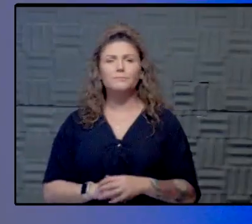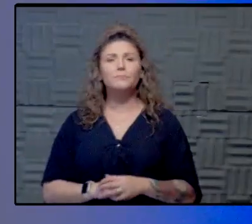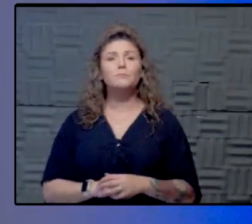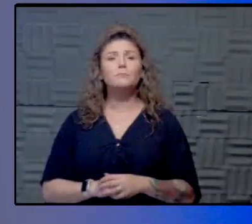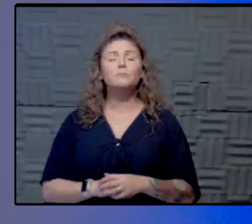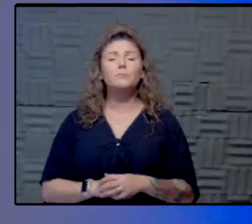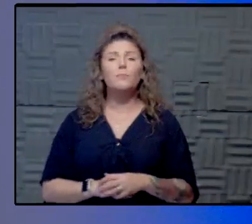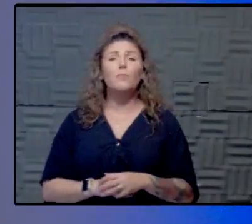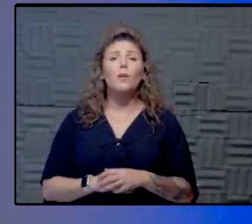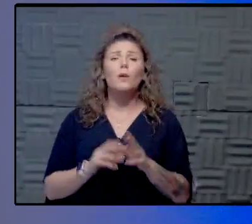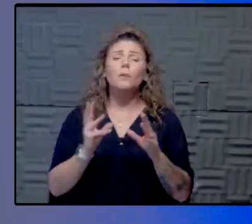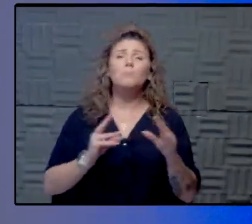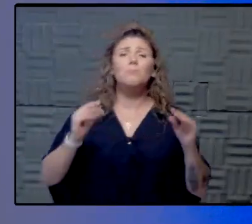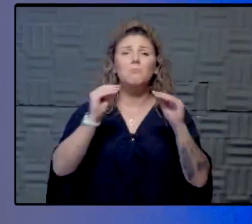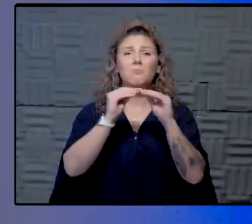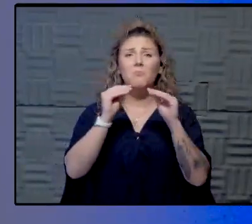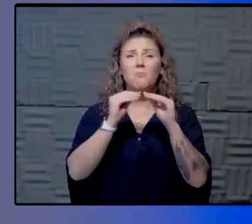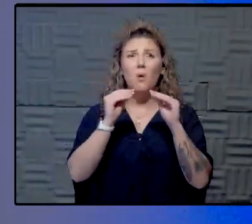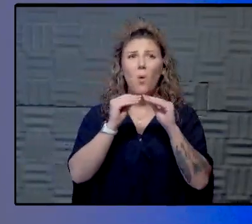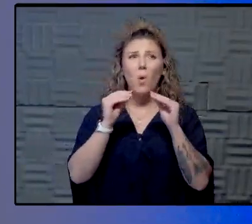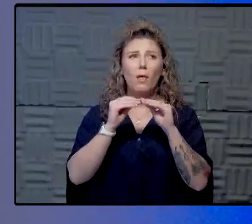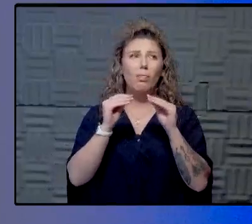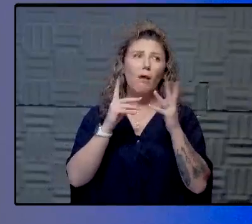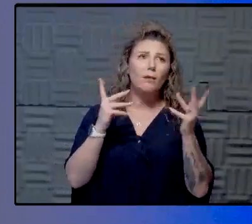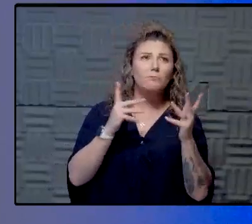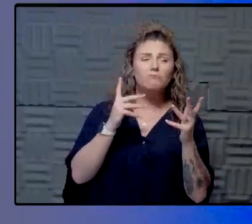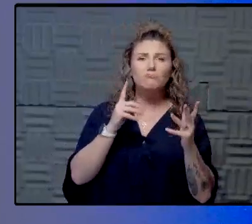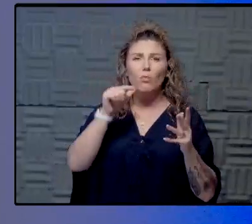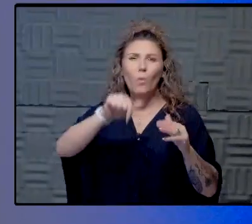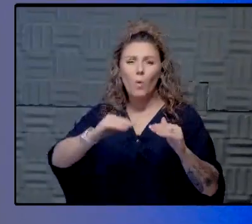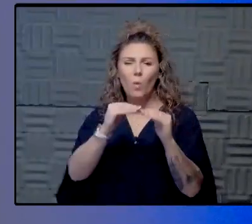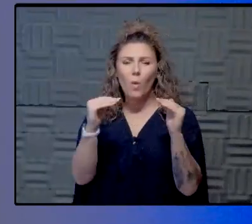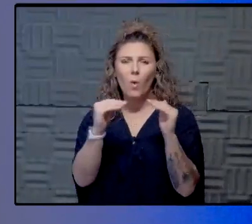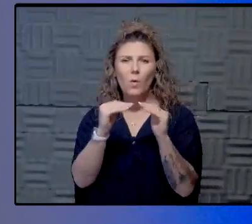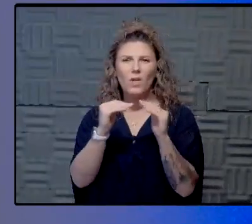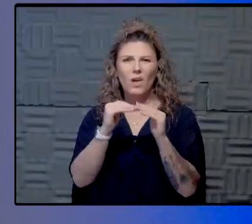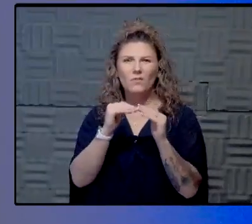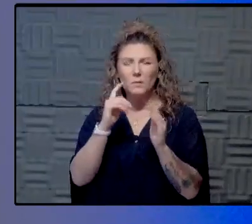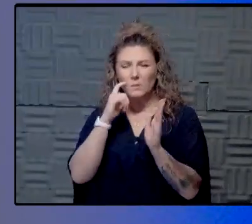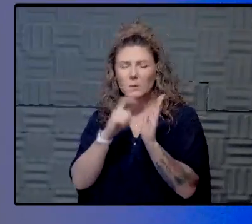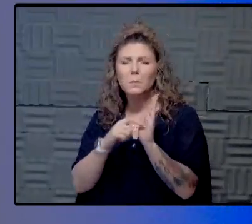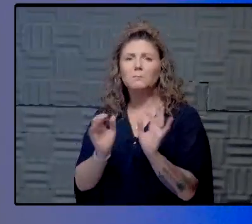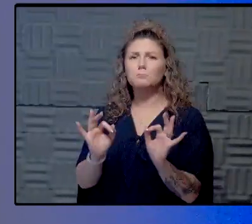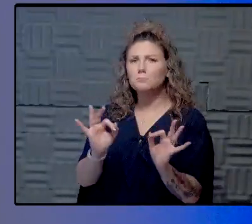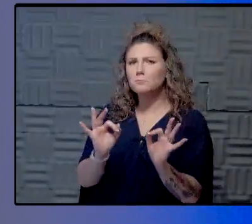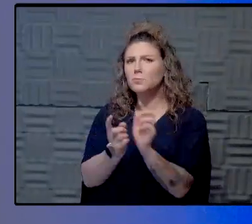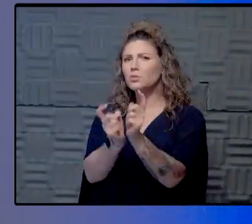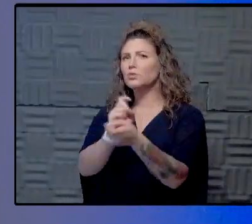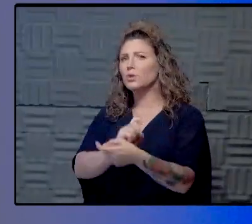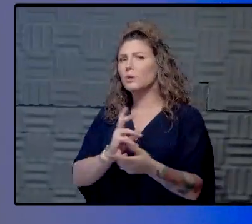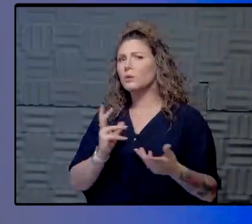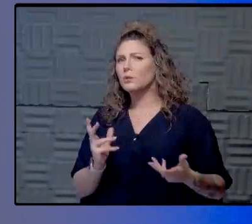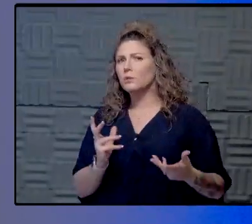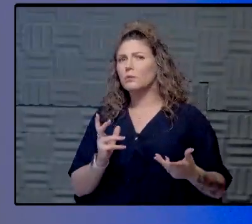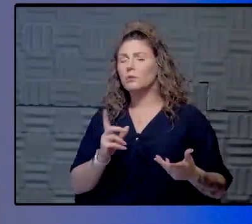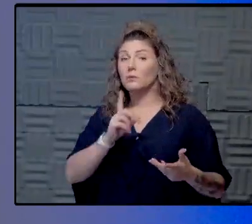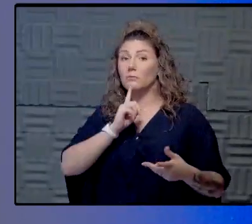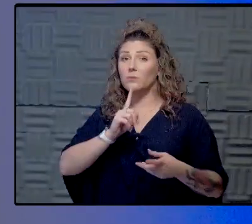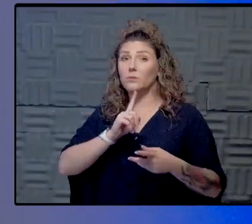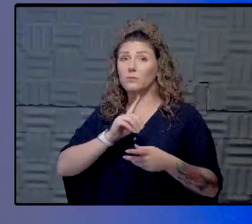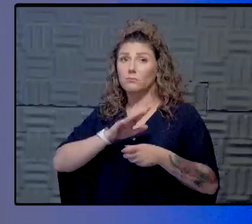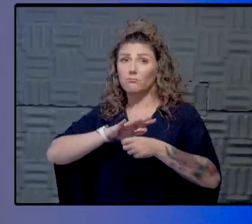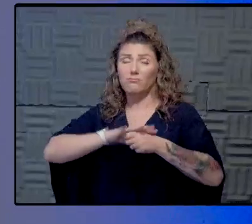But I think at more lower levels, when the changes aren't so severe, we need to really stress